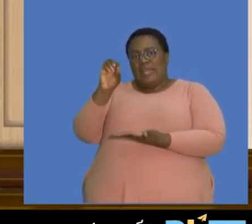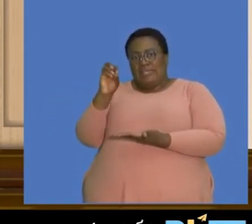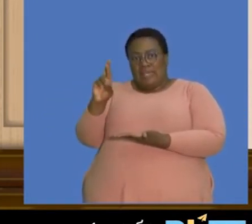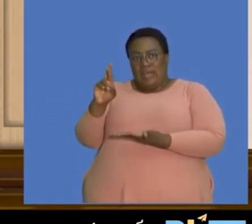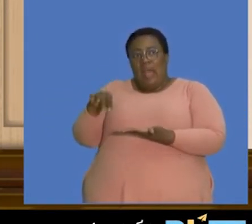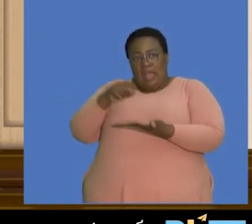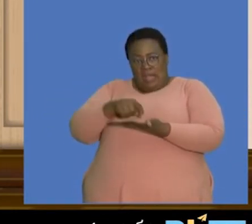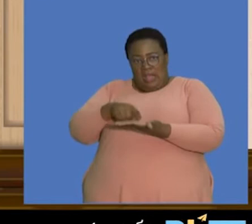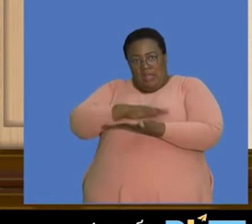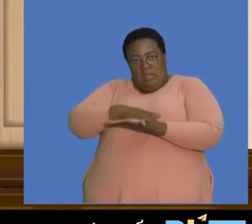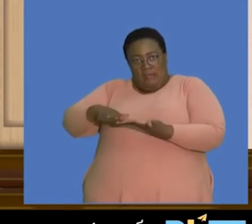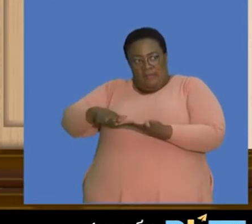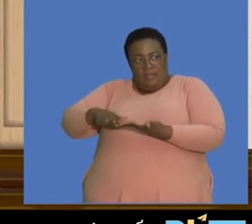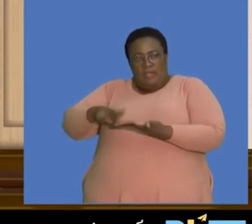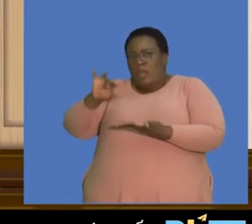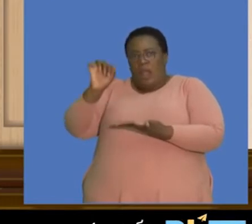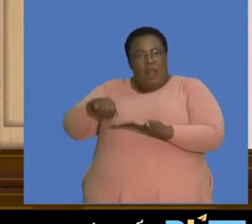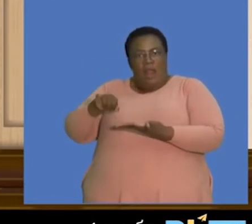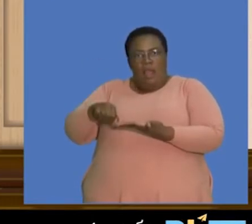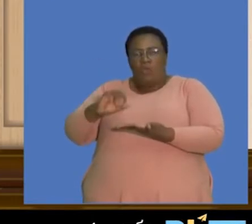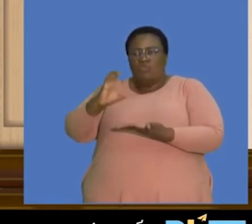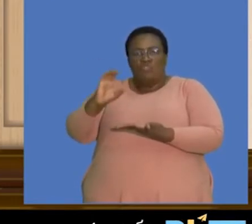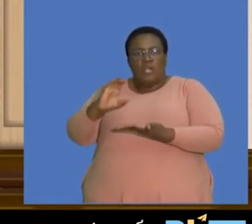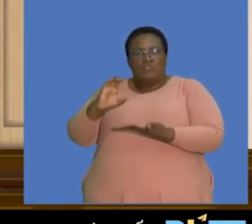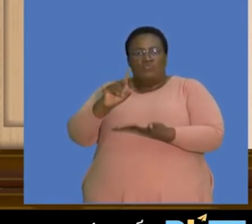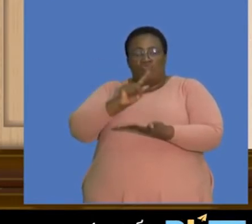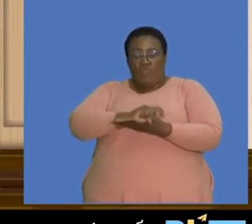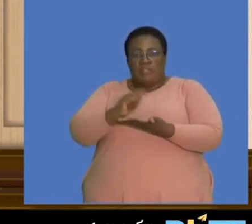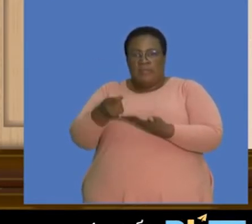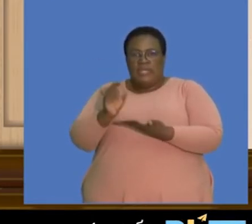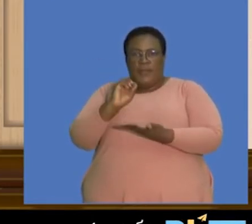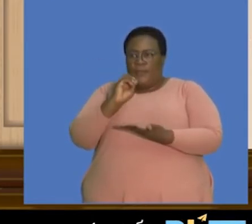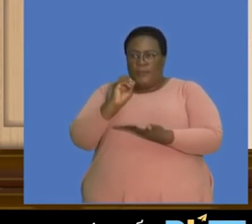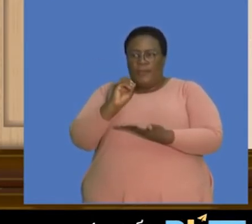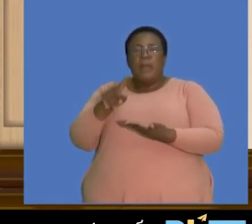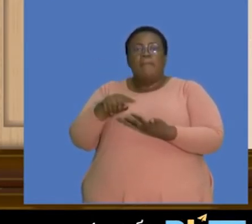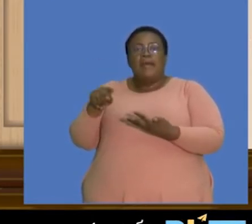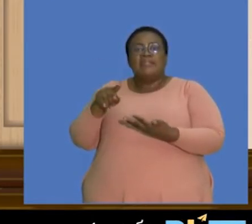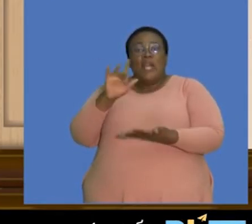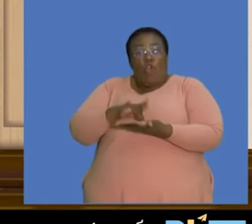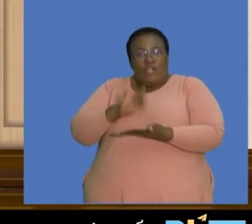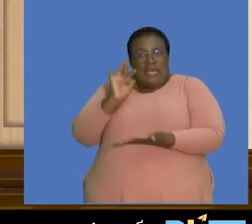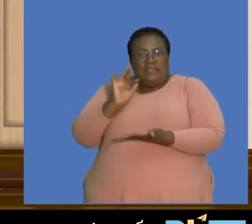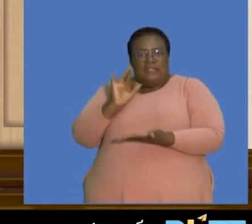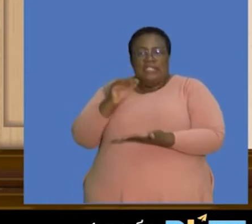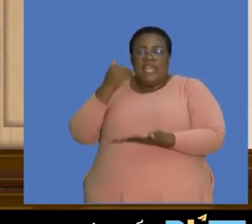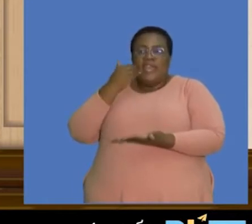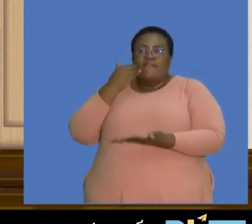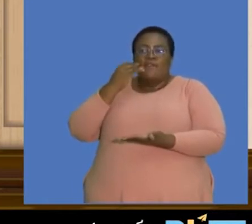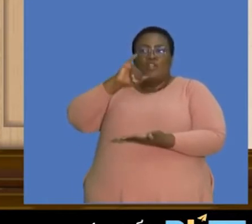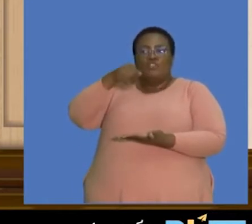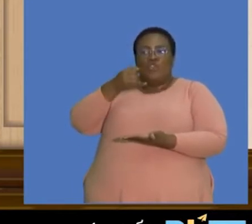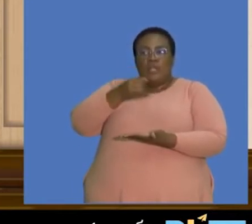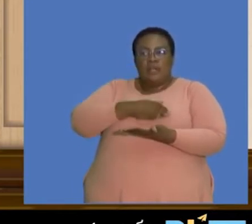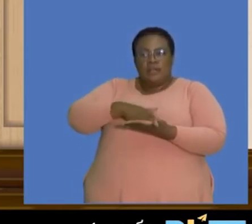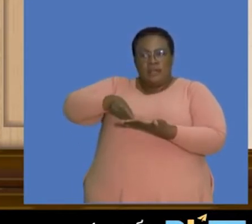of physical properties, insulators, they don't allow charge to be transmitted through them. But because of contact, if